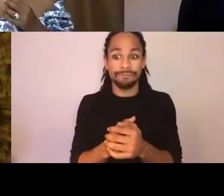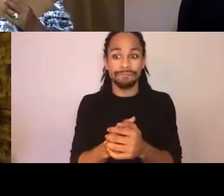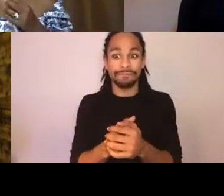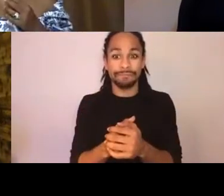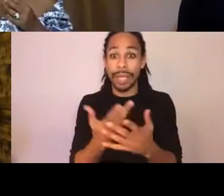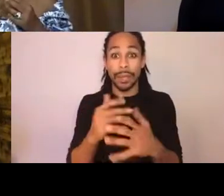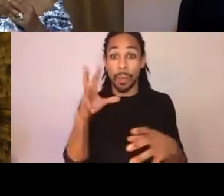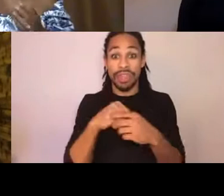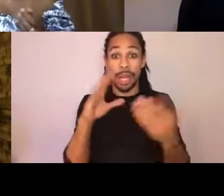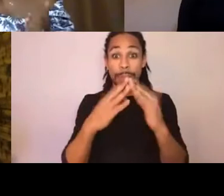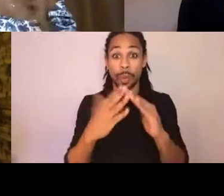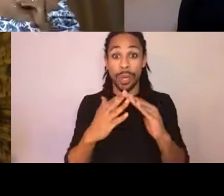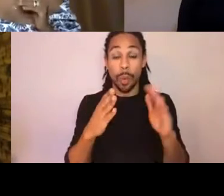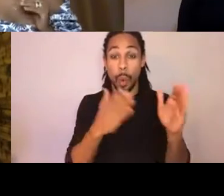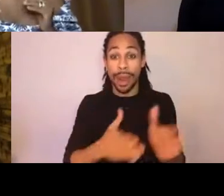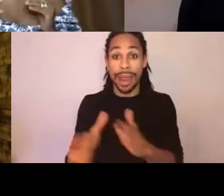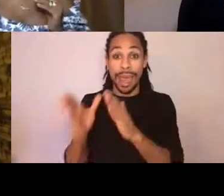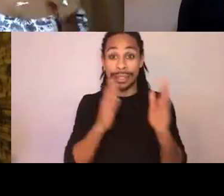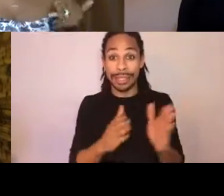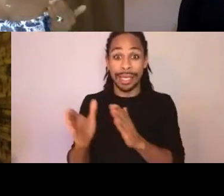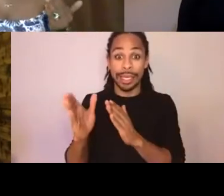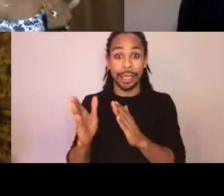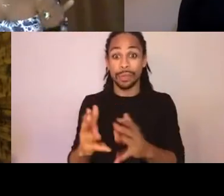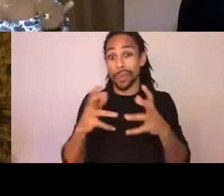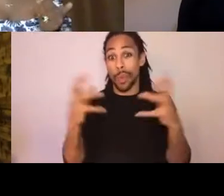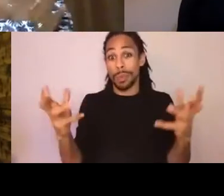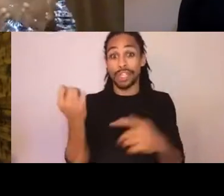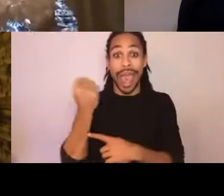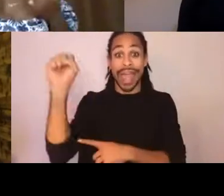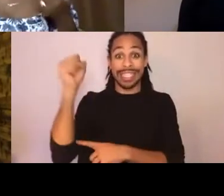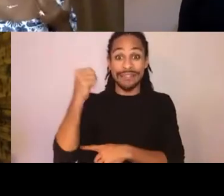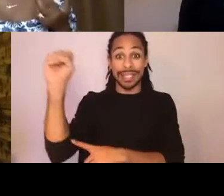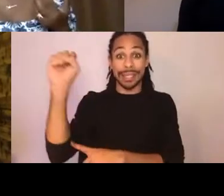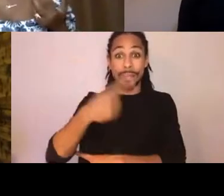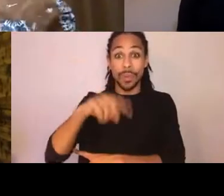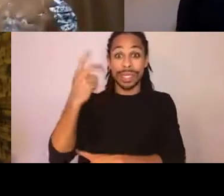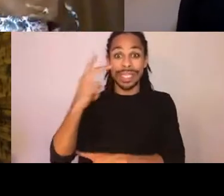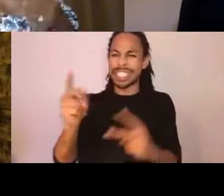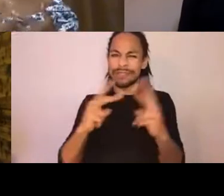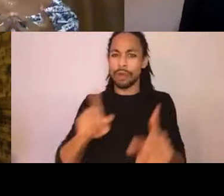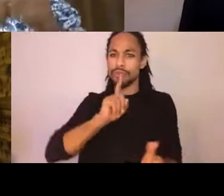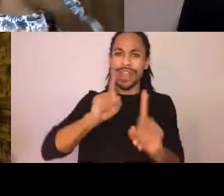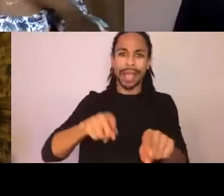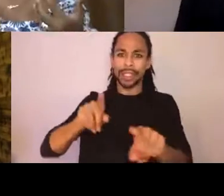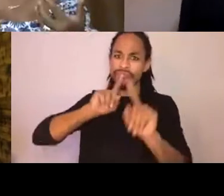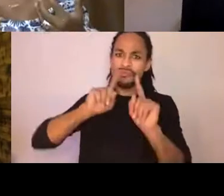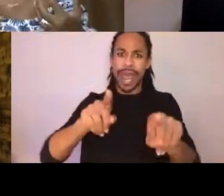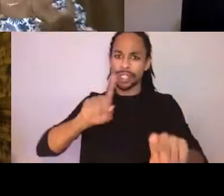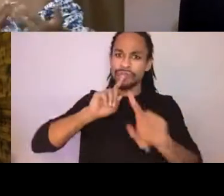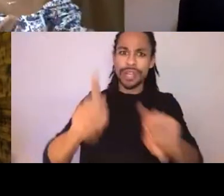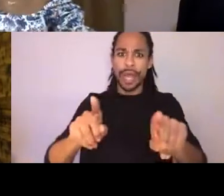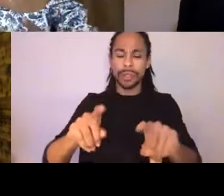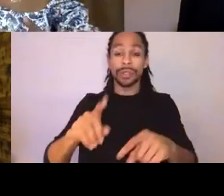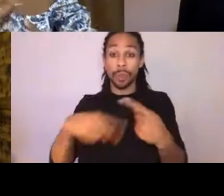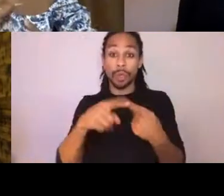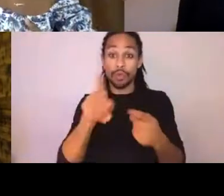community organizing, so much of the activism we see today is reactionary. And when you're reacting to